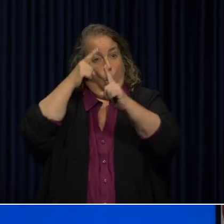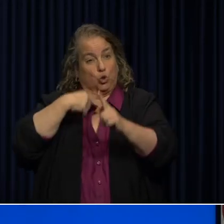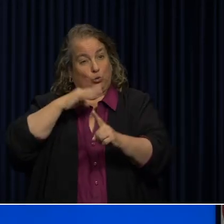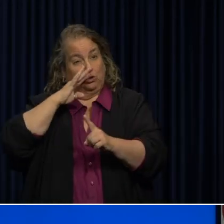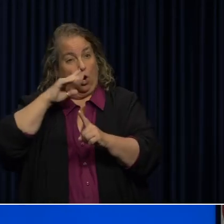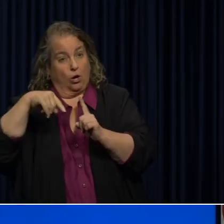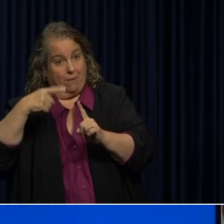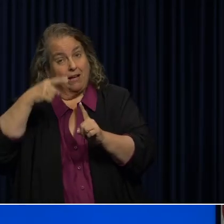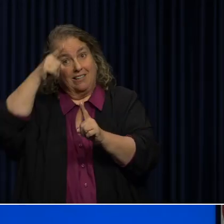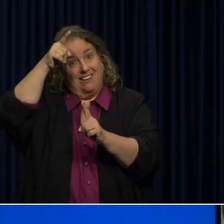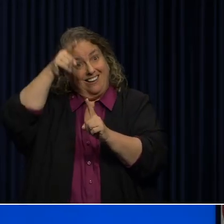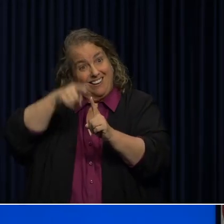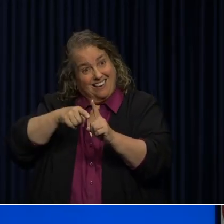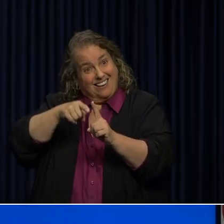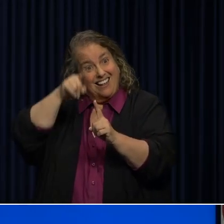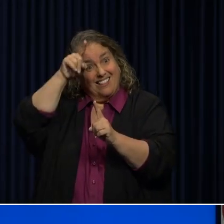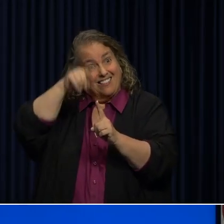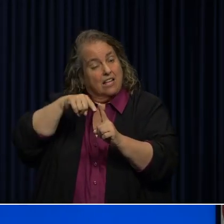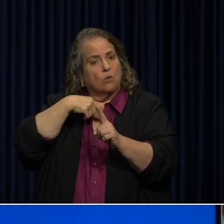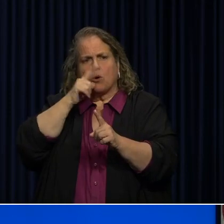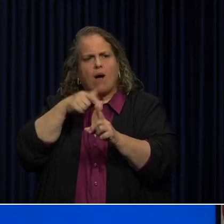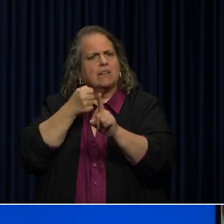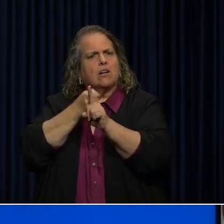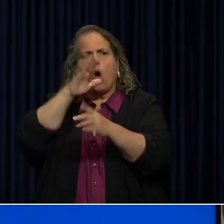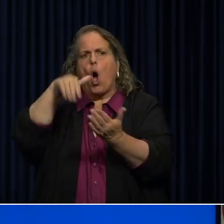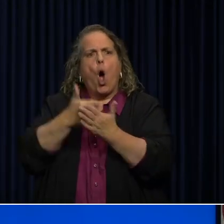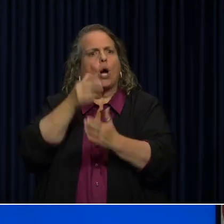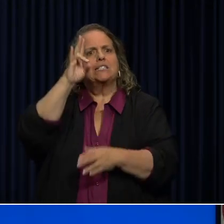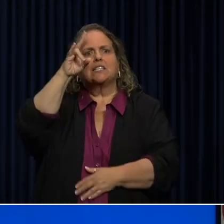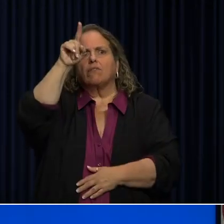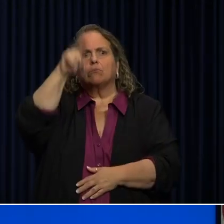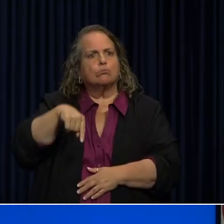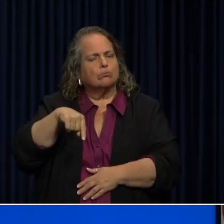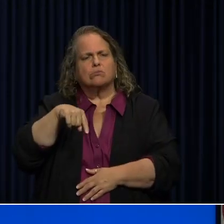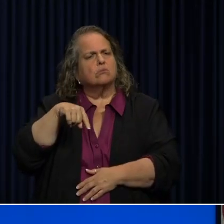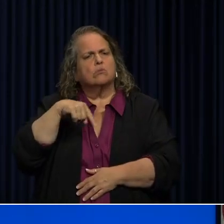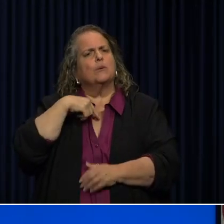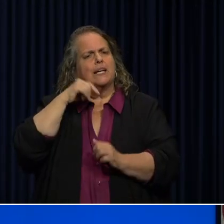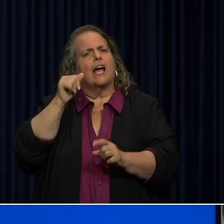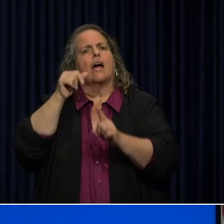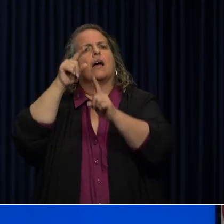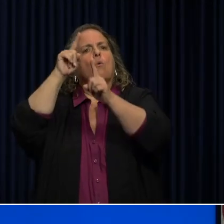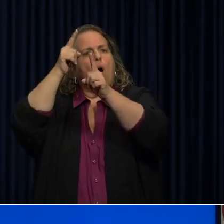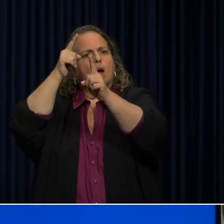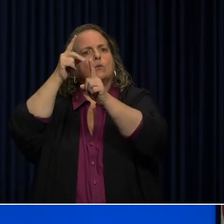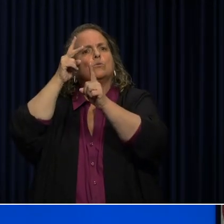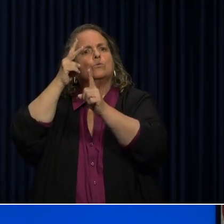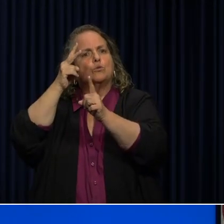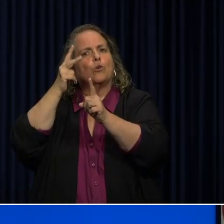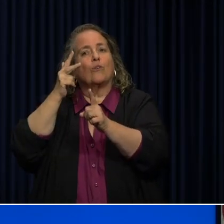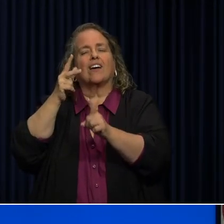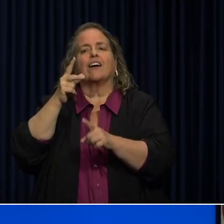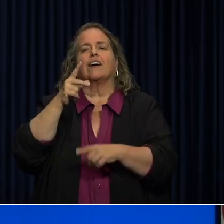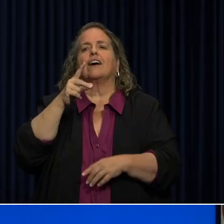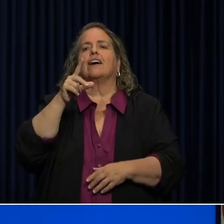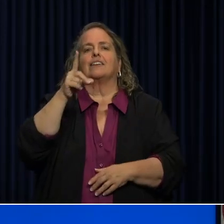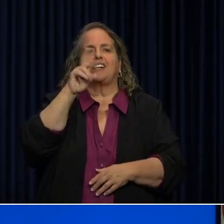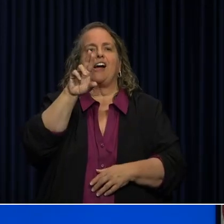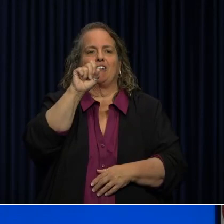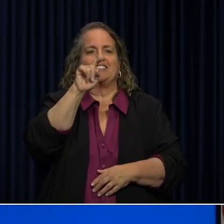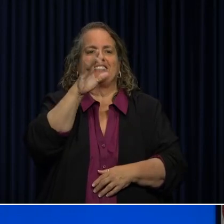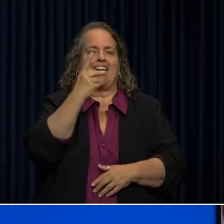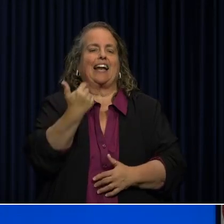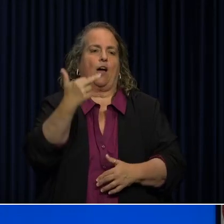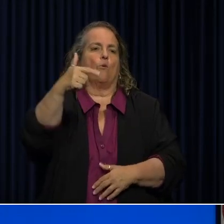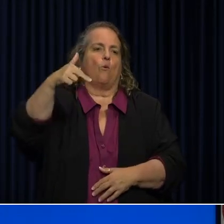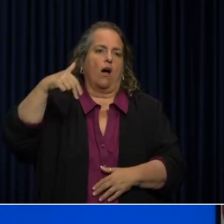for us to be able to take certain steps with the economy. Dr. Stack? He's going to correct everything I just said, other than